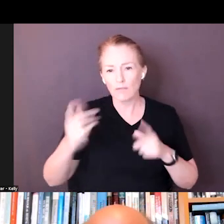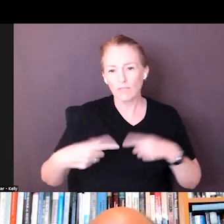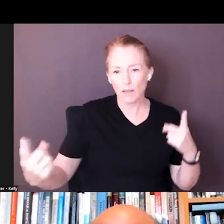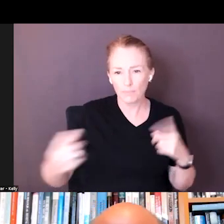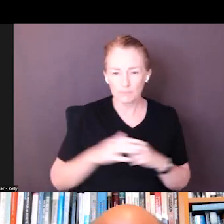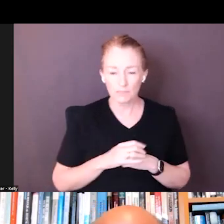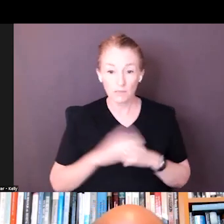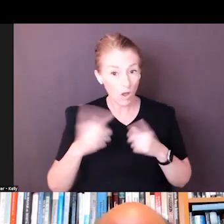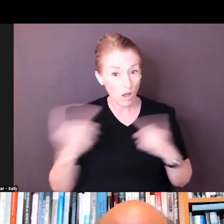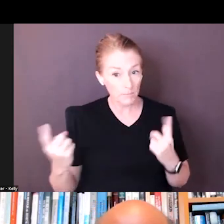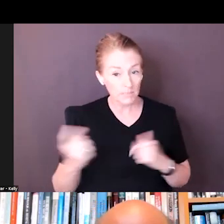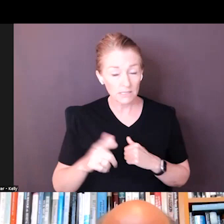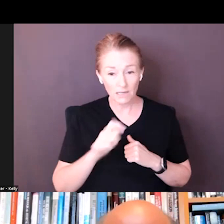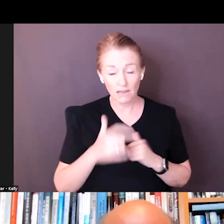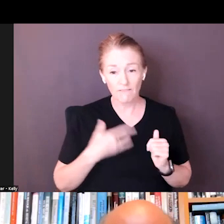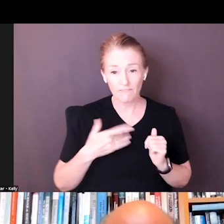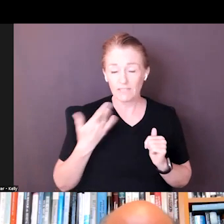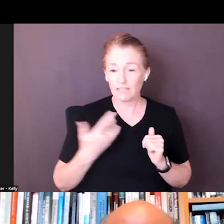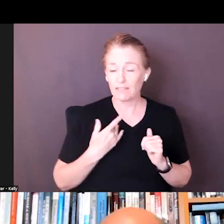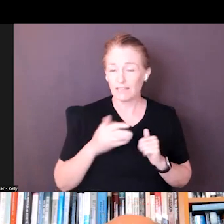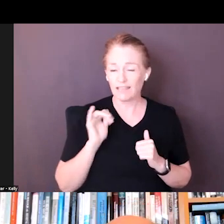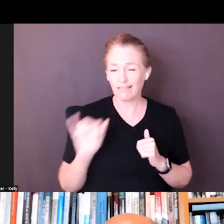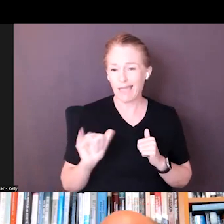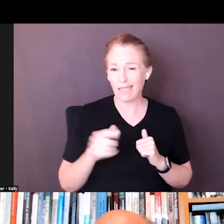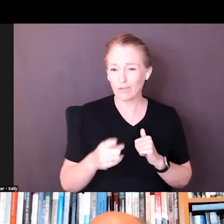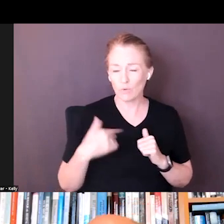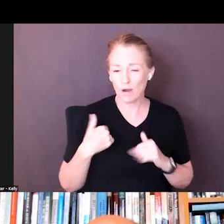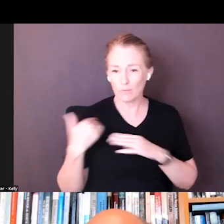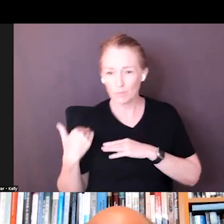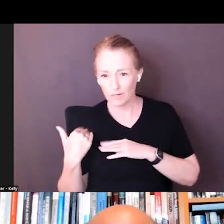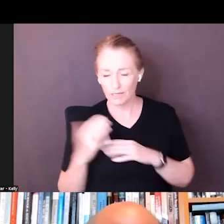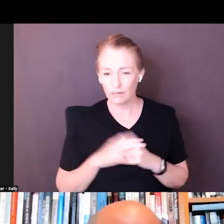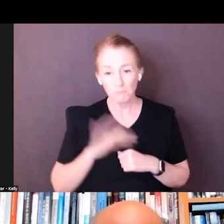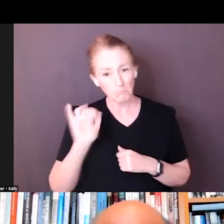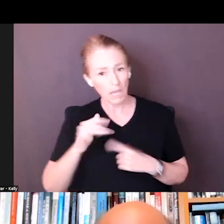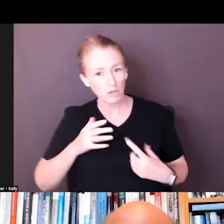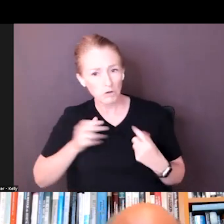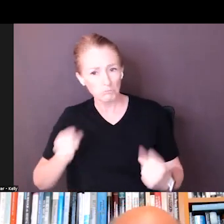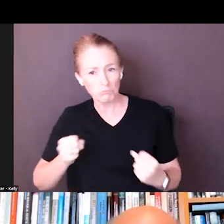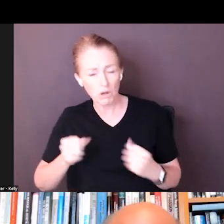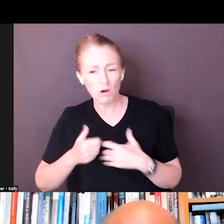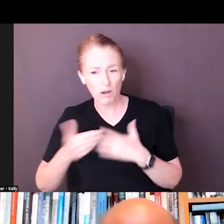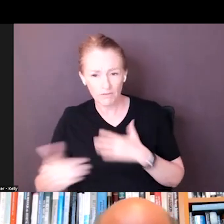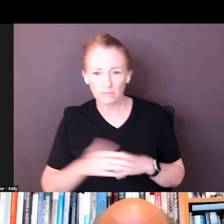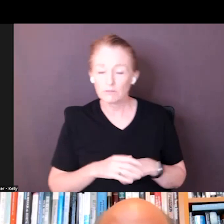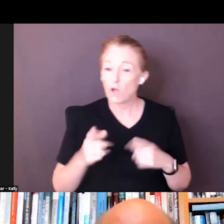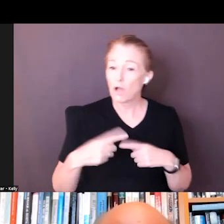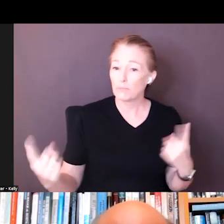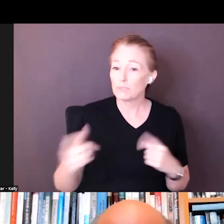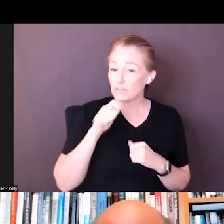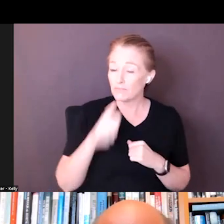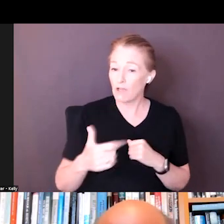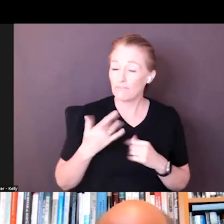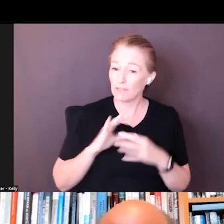have capacity and capability and competence. And what's the opposite of feeling like you don't belong? Well, obviously it's feeling like you